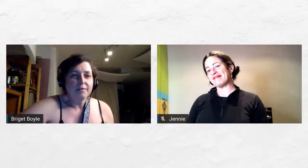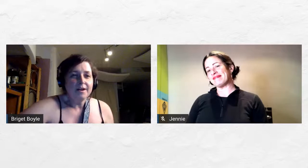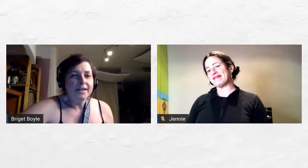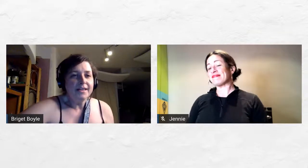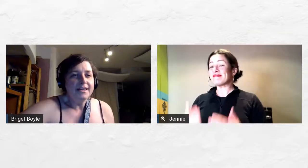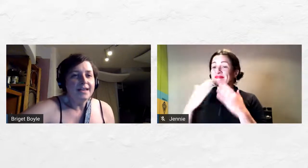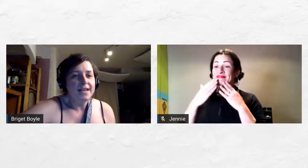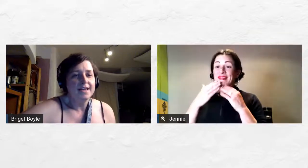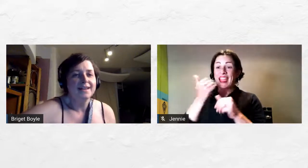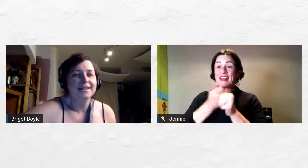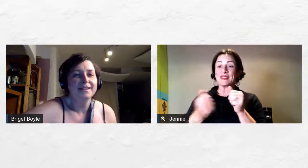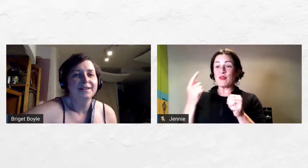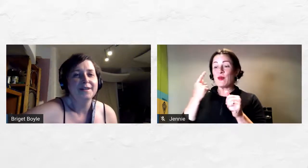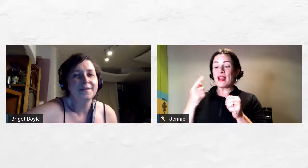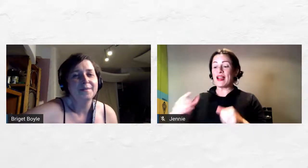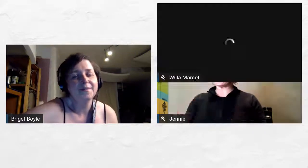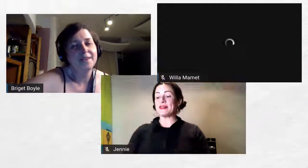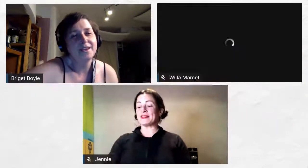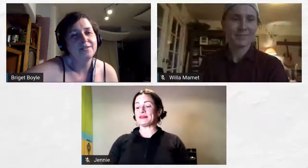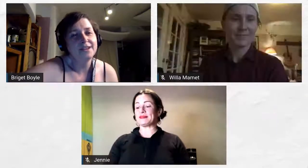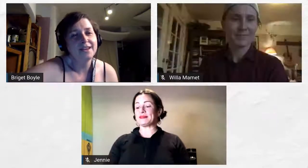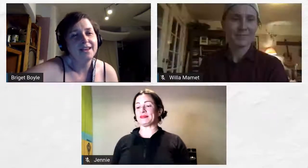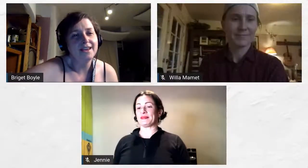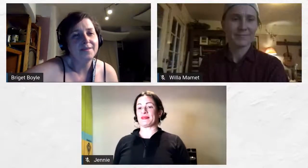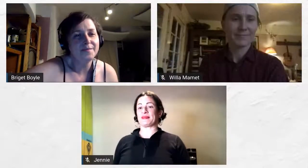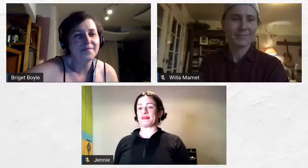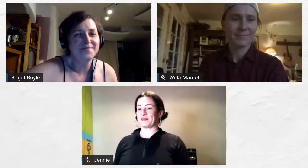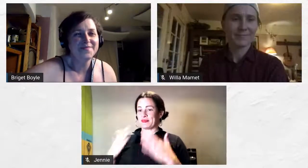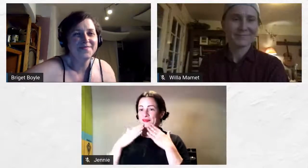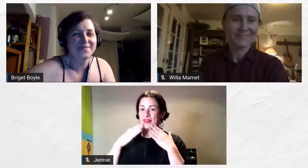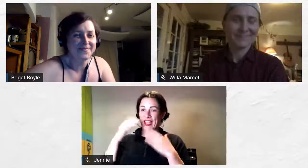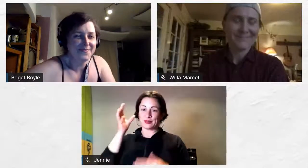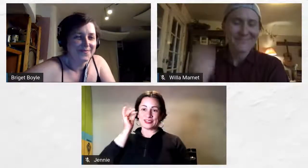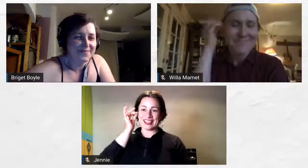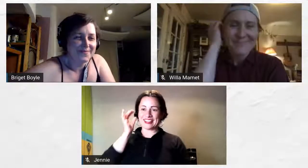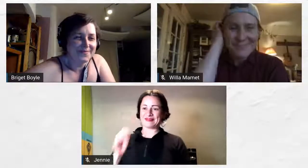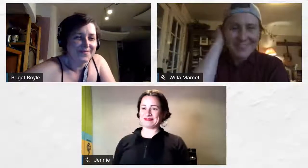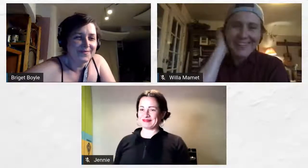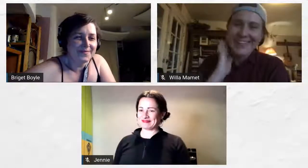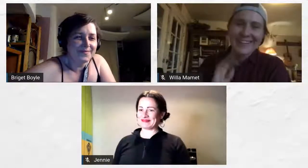Thanks, everyone. Thank you, Jenny.